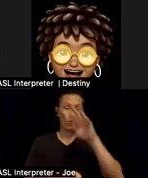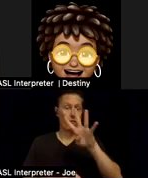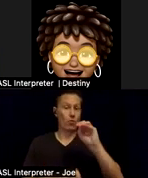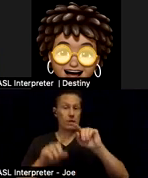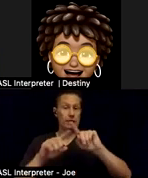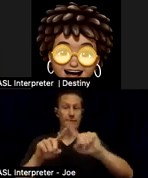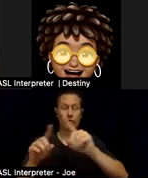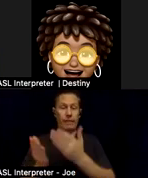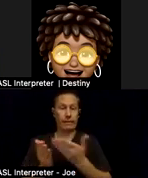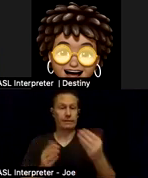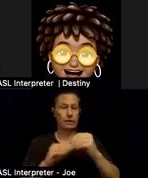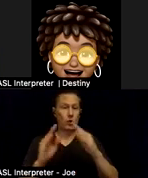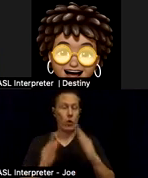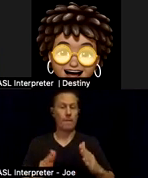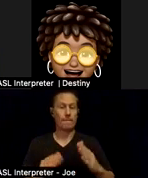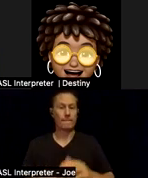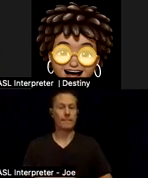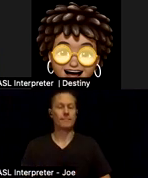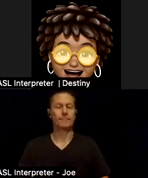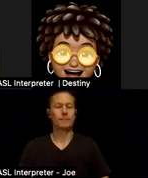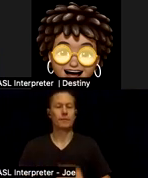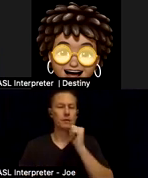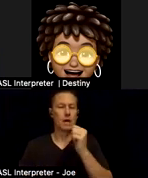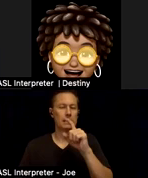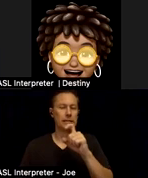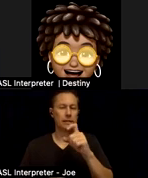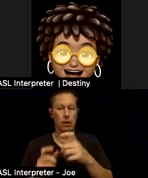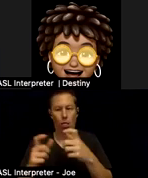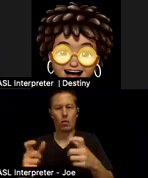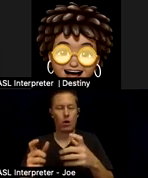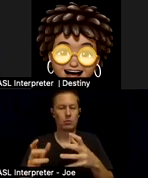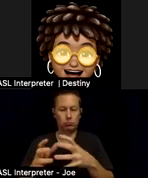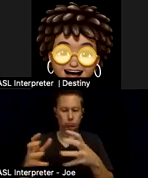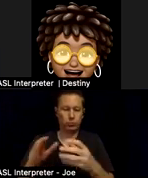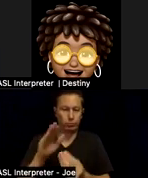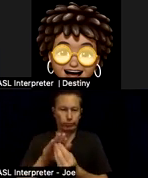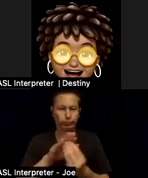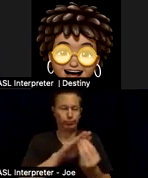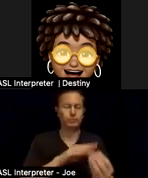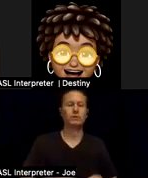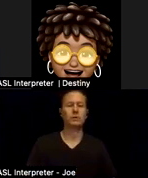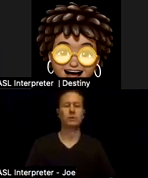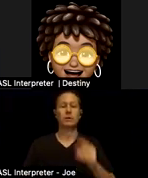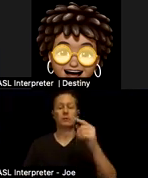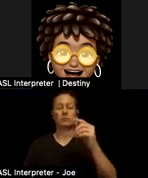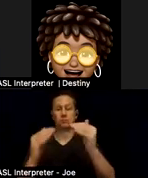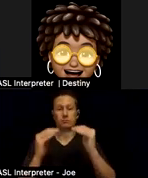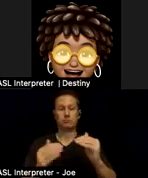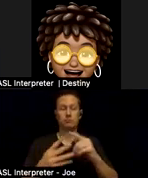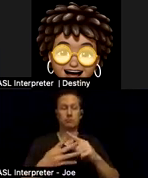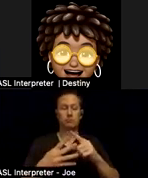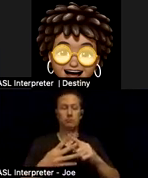of it for each individual item. Next, we have our clear museum gel. Now this is used for